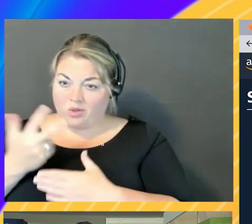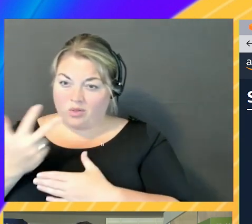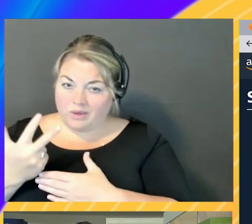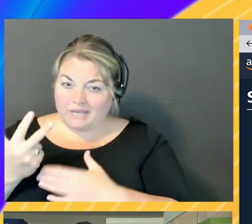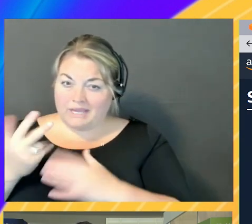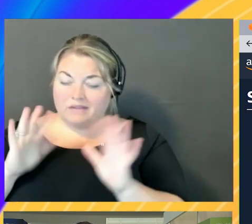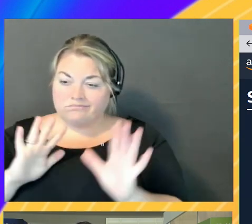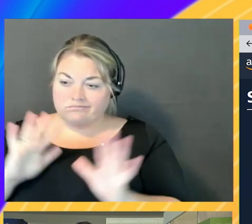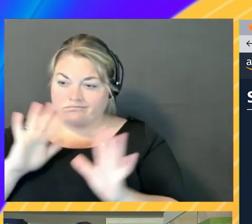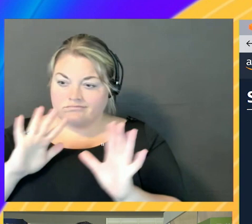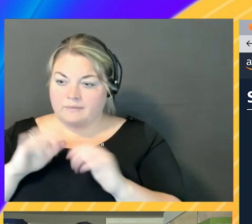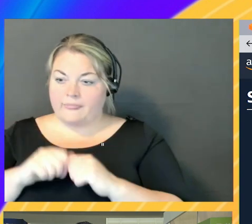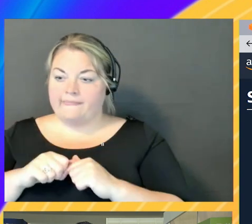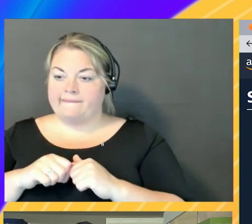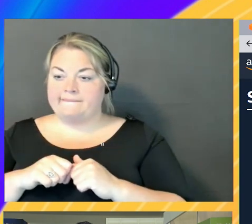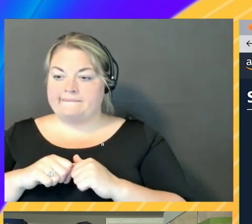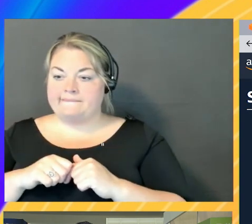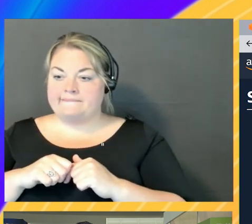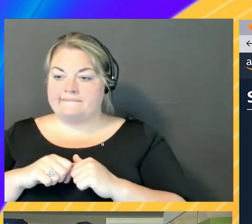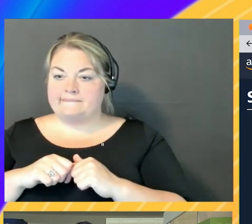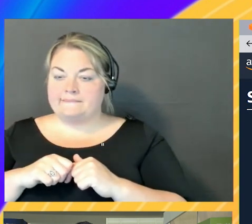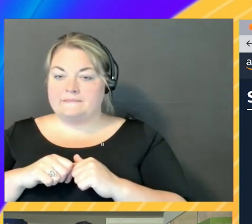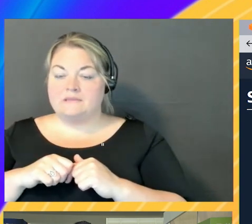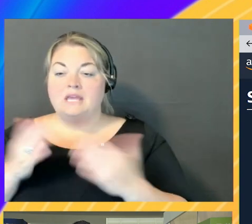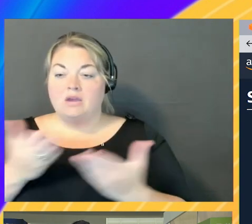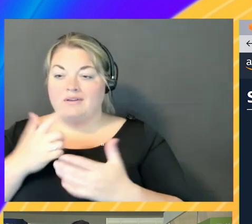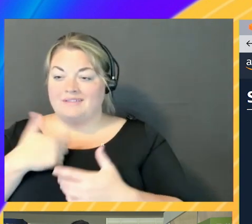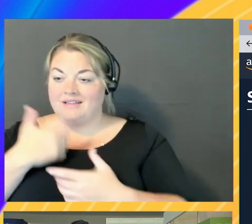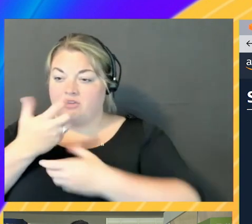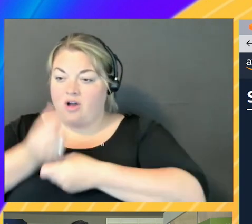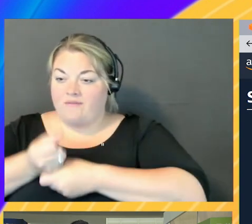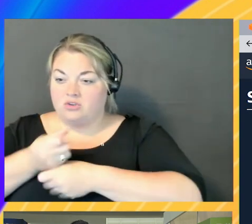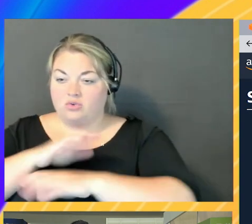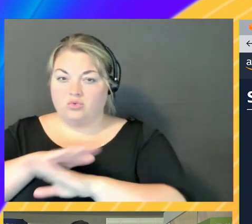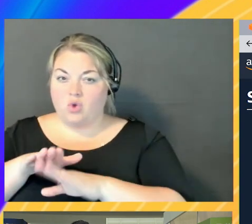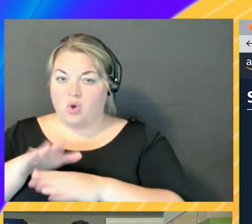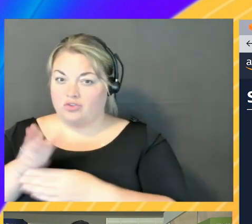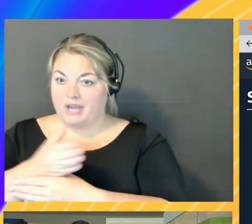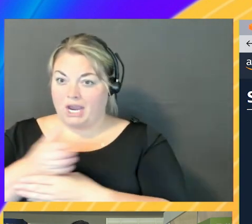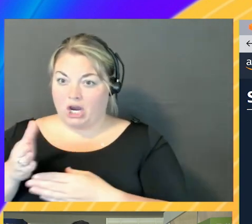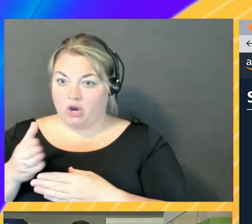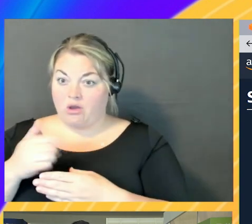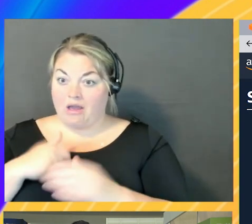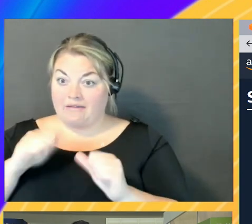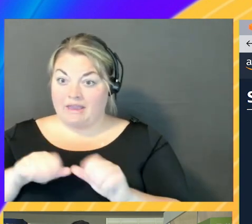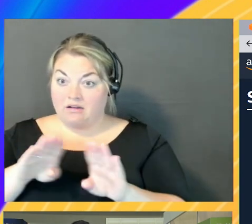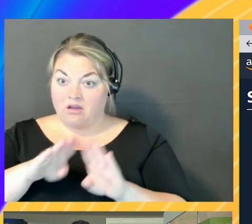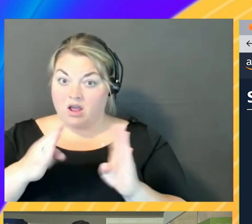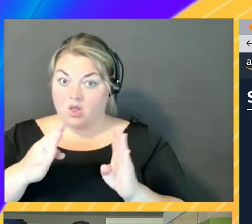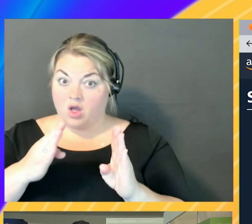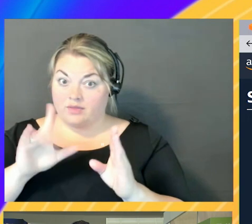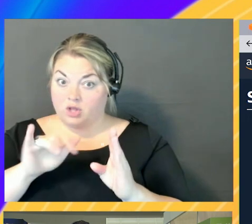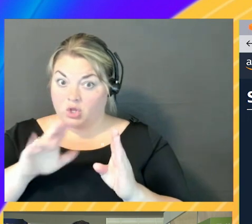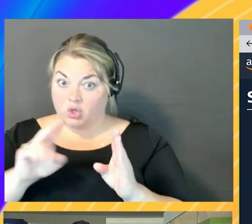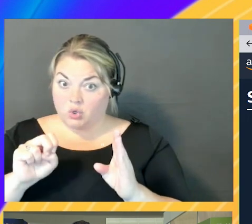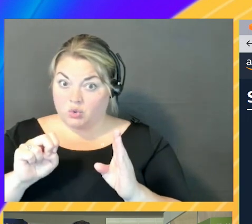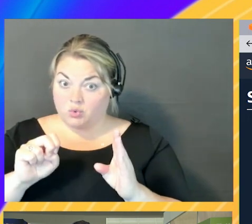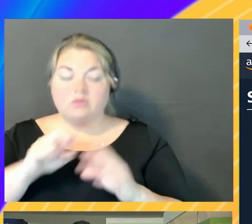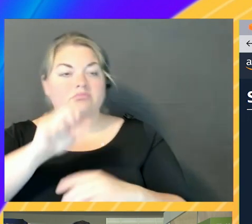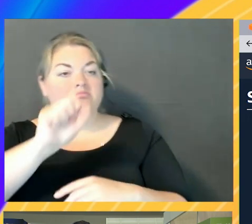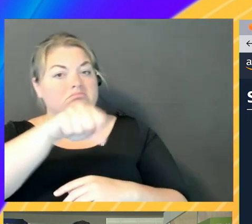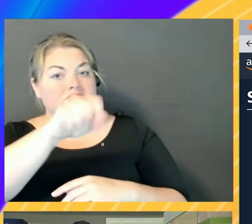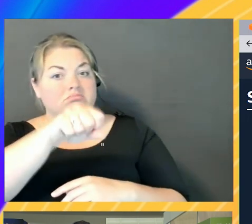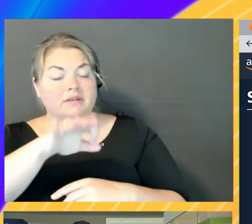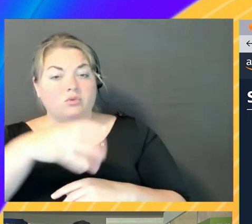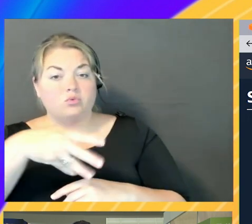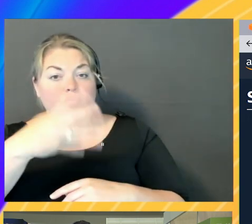forth. But here it says confidential, do not share. I can unlock that clue. Yeah. So if you scroll up just a little